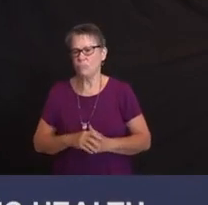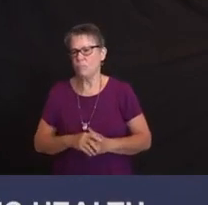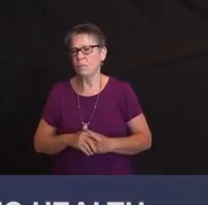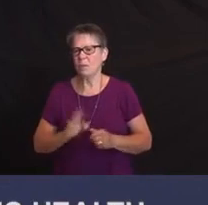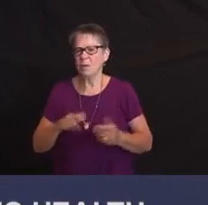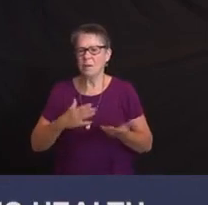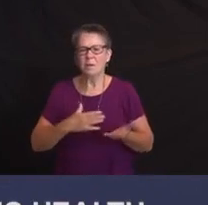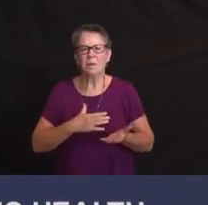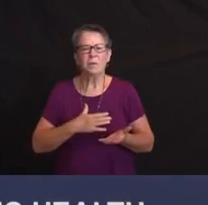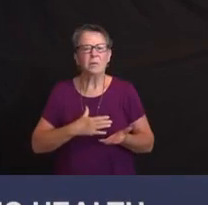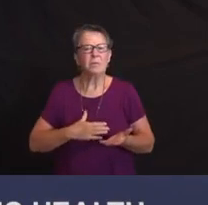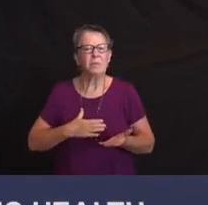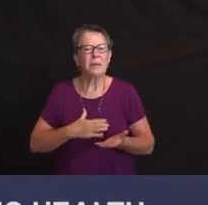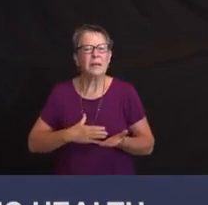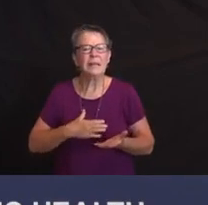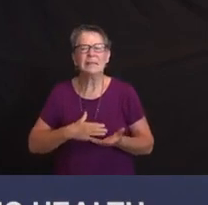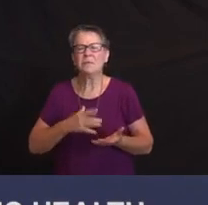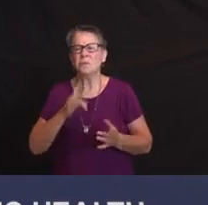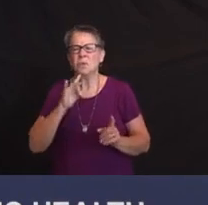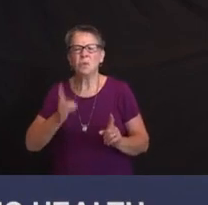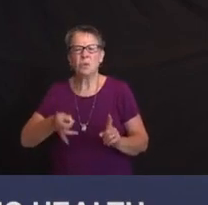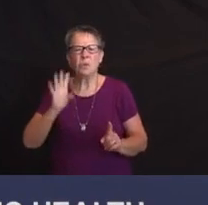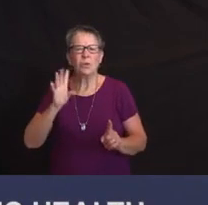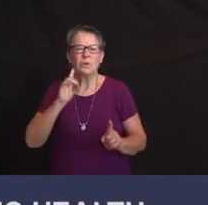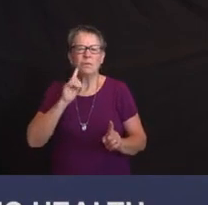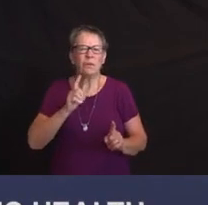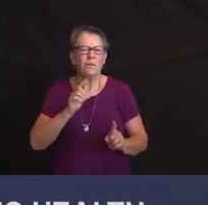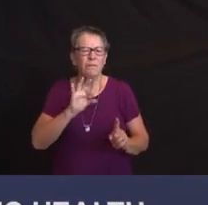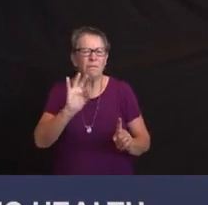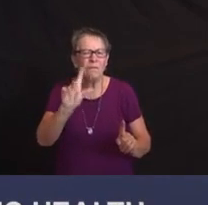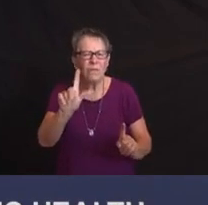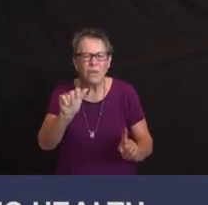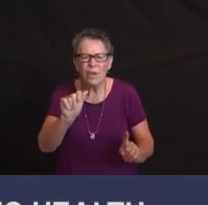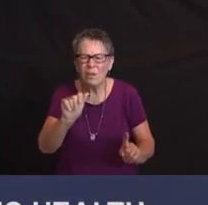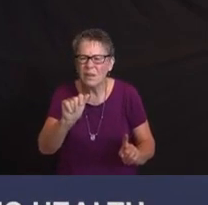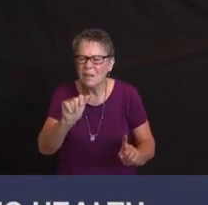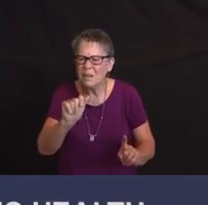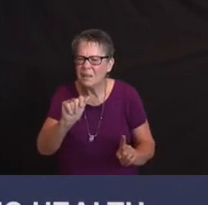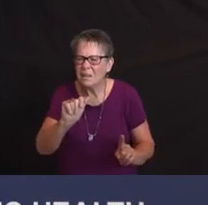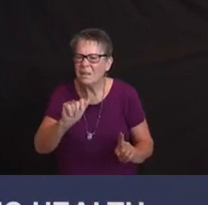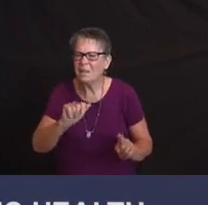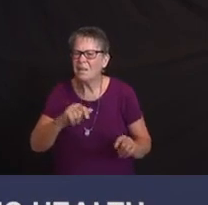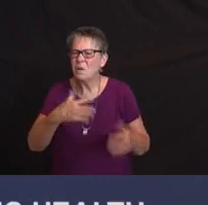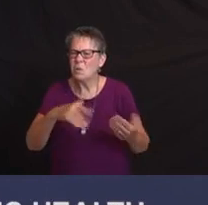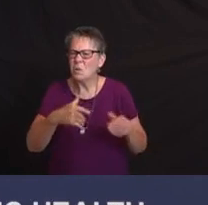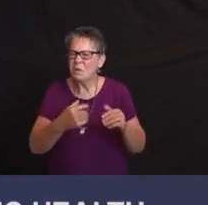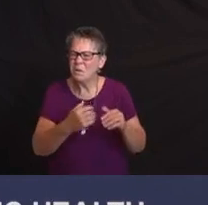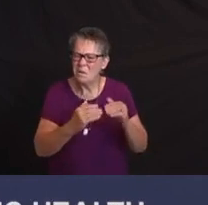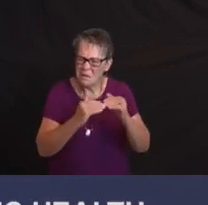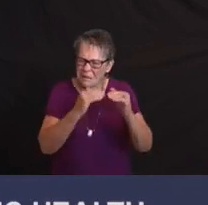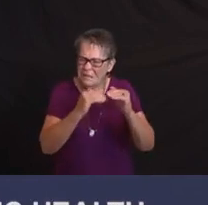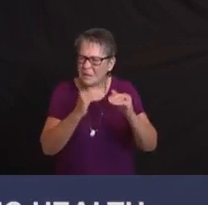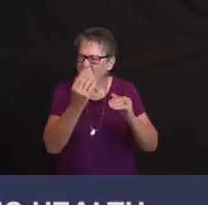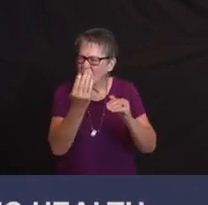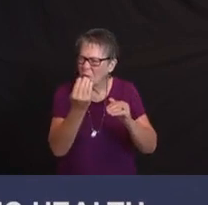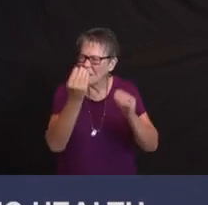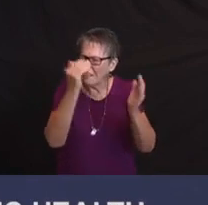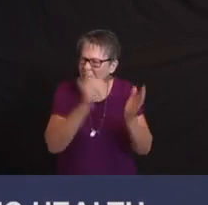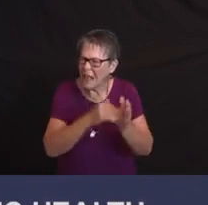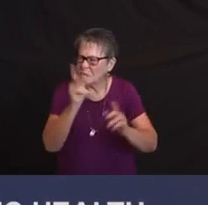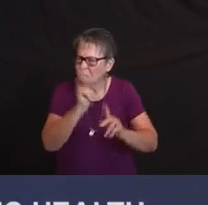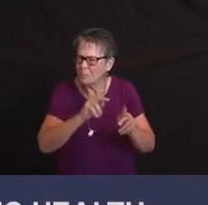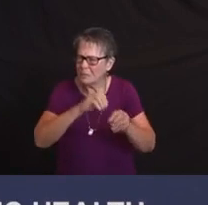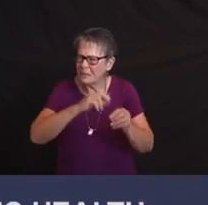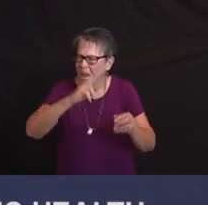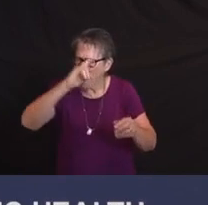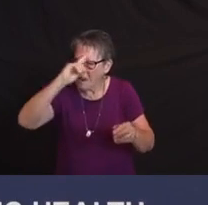They're just under 14,000. I would just suggest to everybody, if I've only